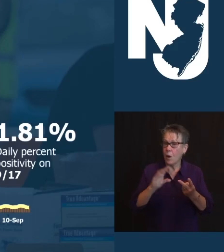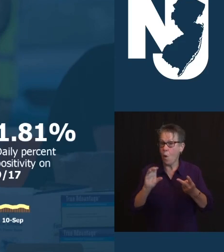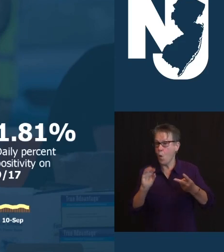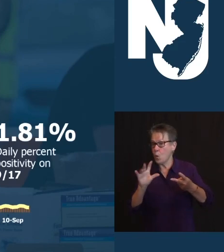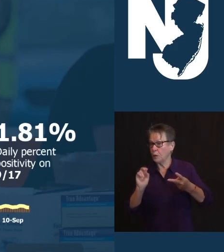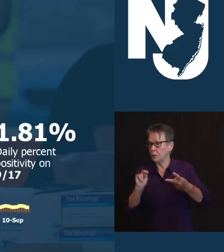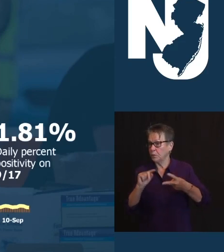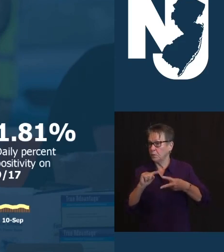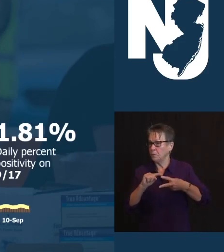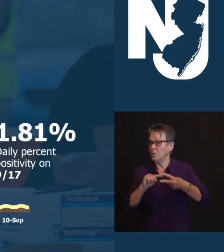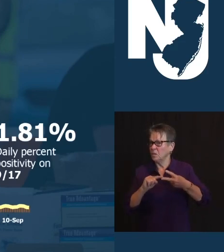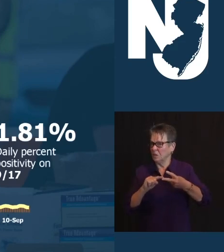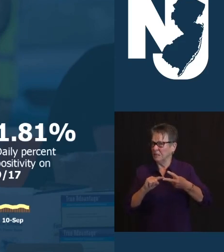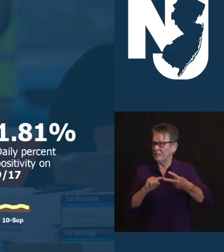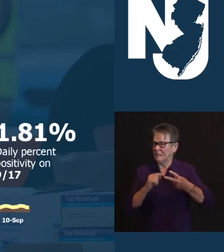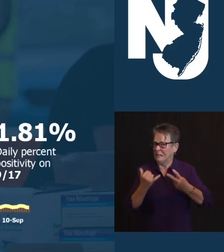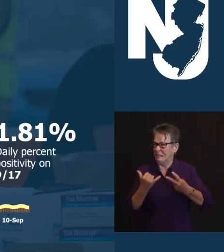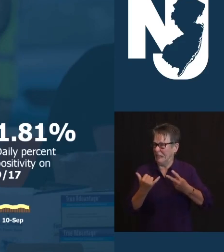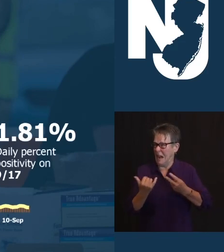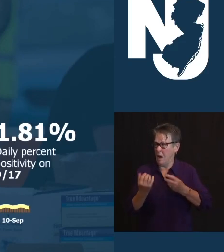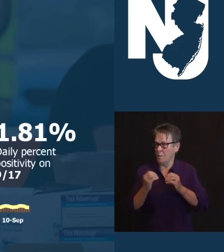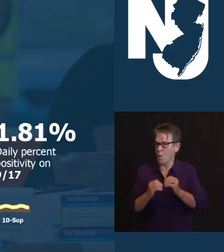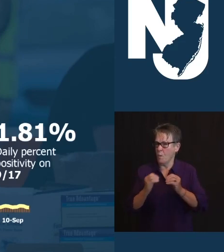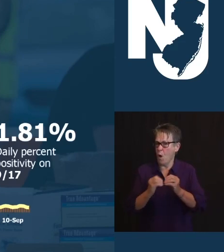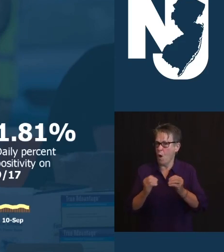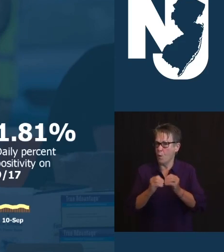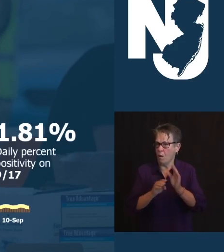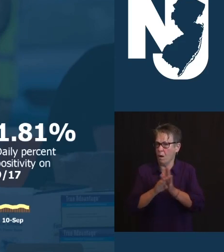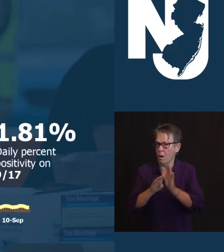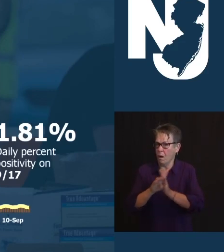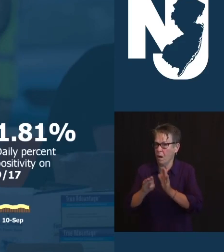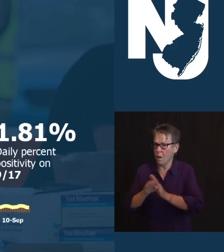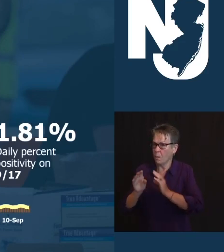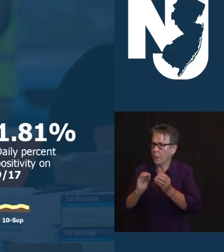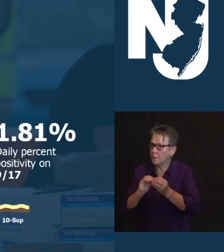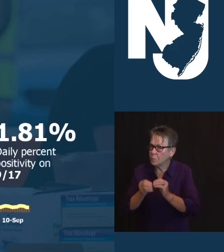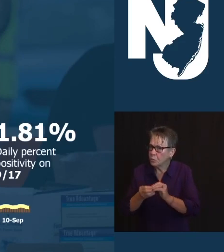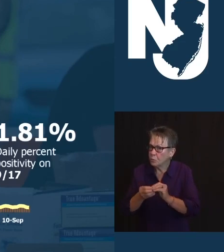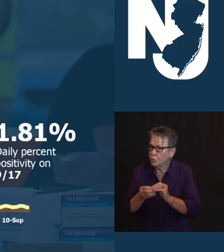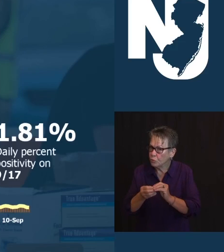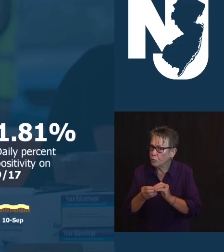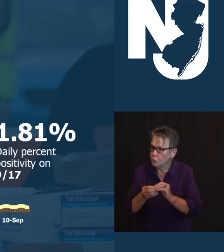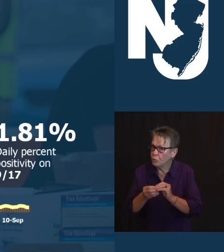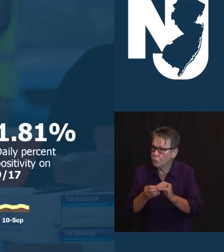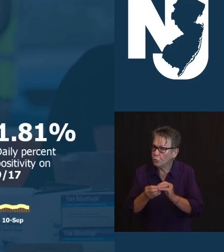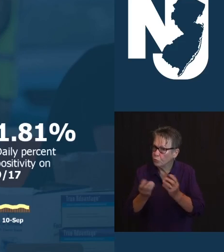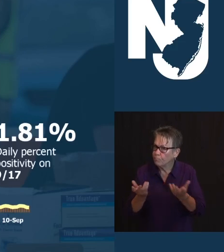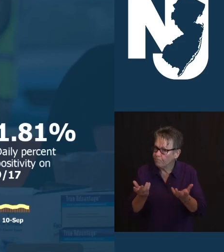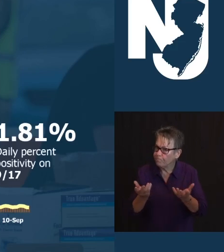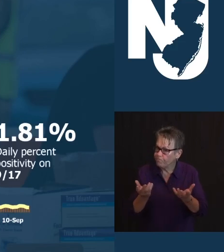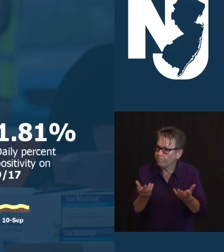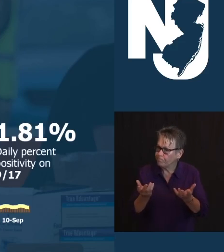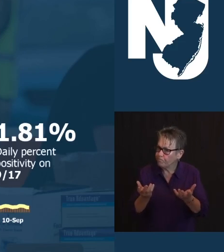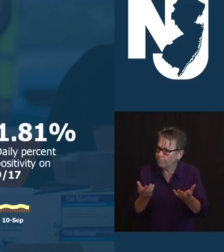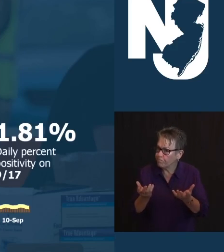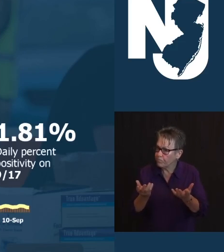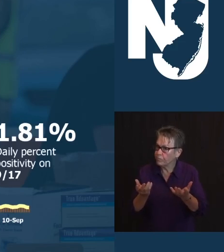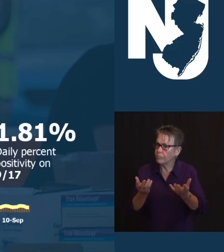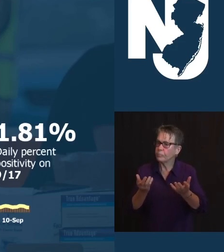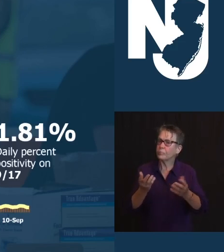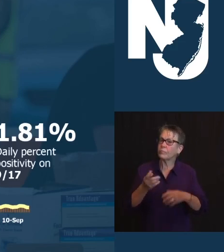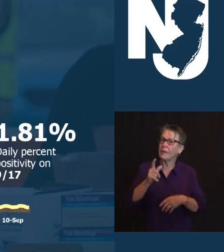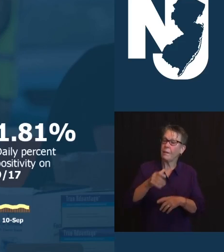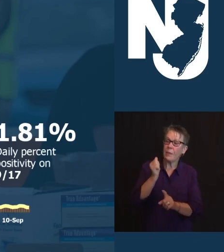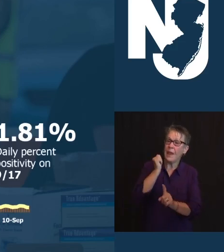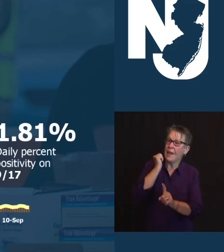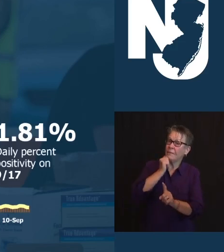very clear, when you're around 2% and you've got around 400 cases, you can multiply that by 50 plus or minus